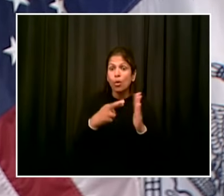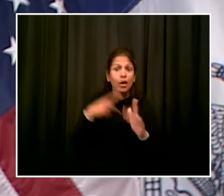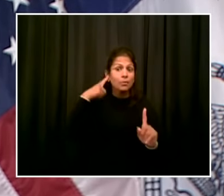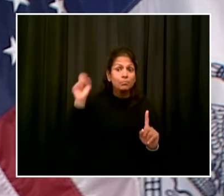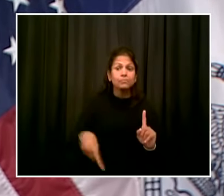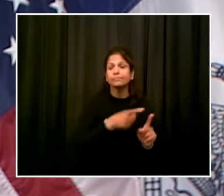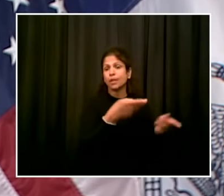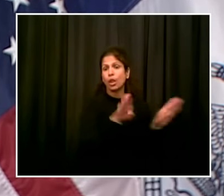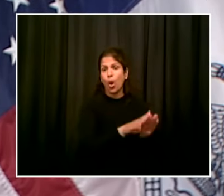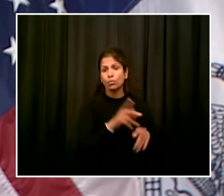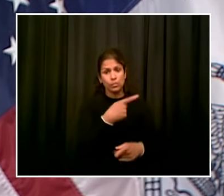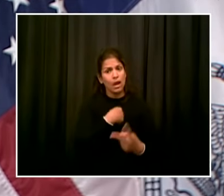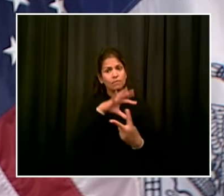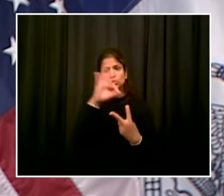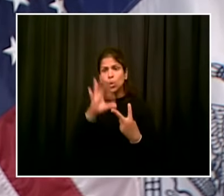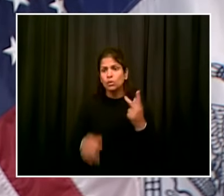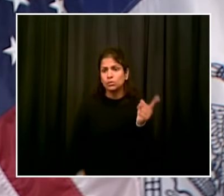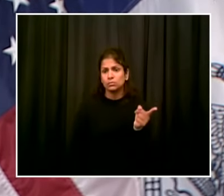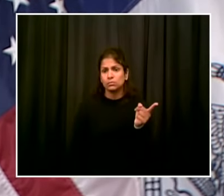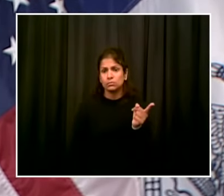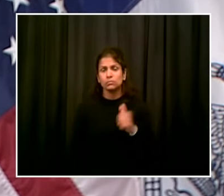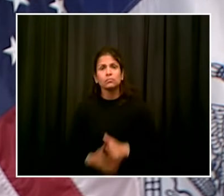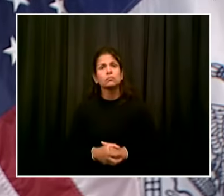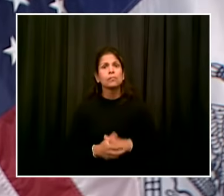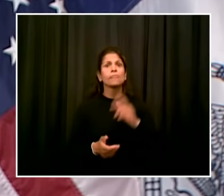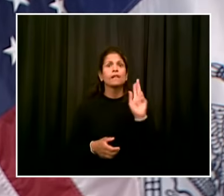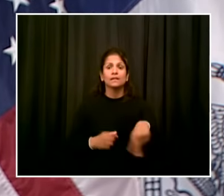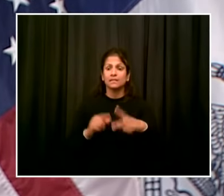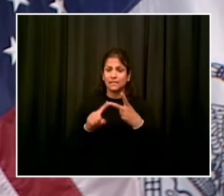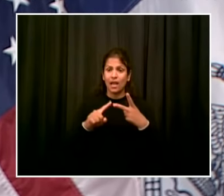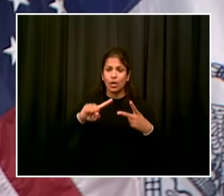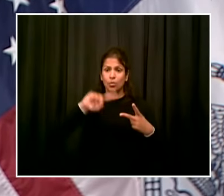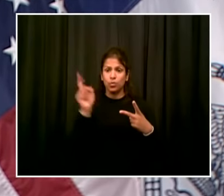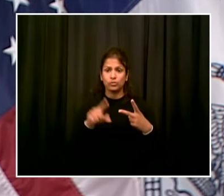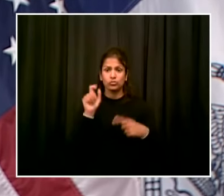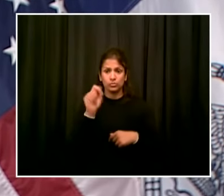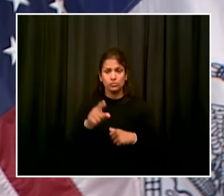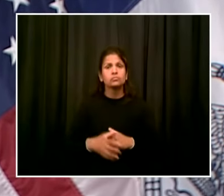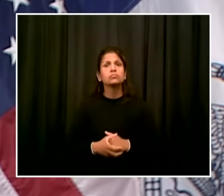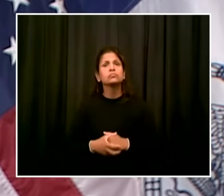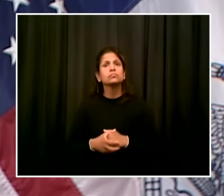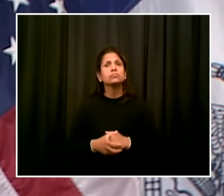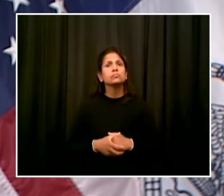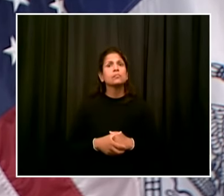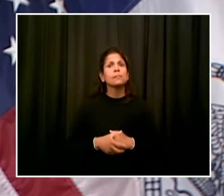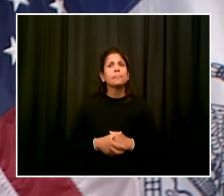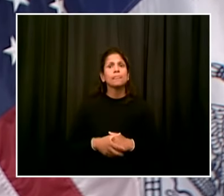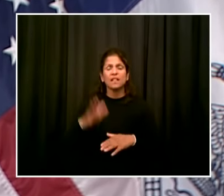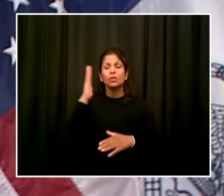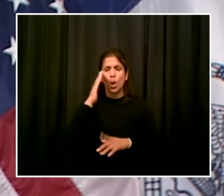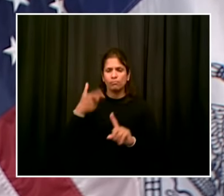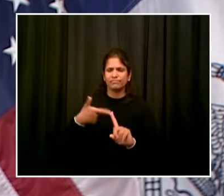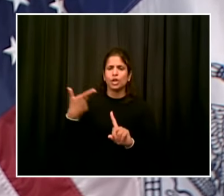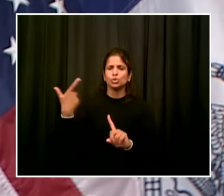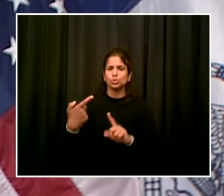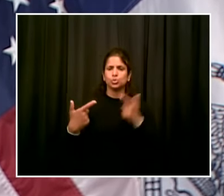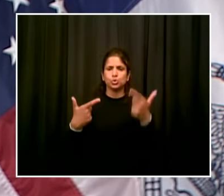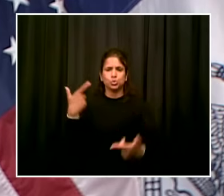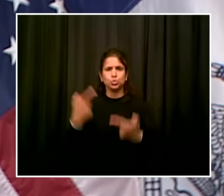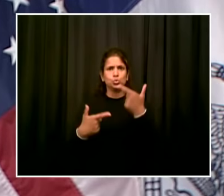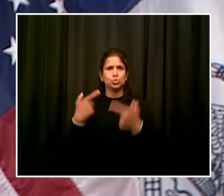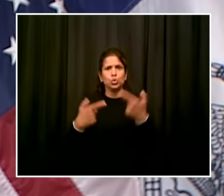same point in time last year. You and Commissioner Shea have repeatedly partially pinned the shooting surge on the lack of grand juries